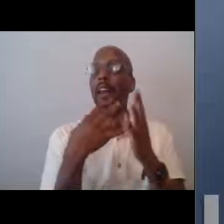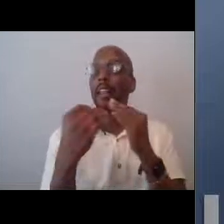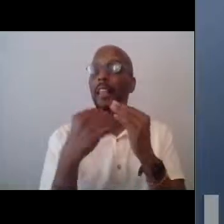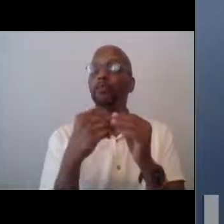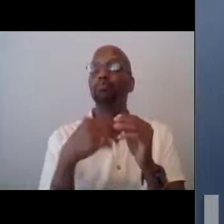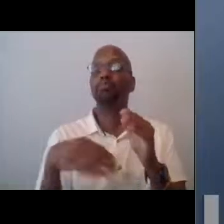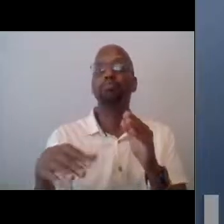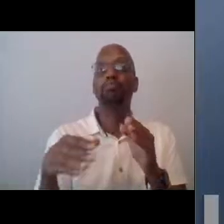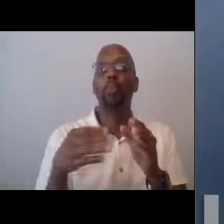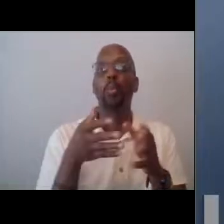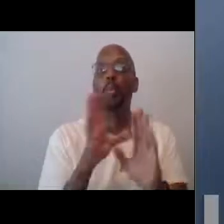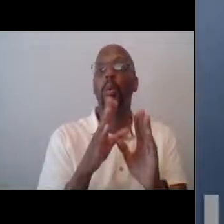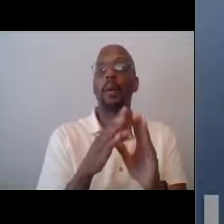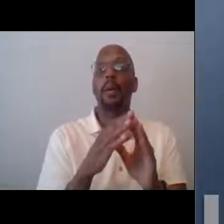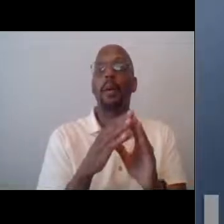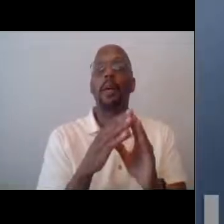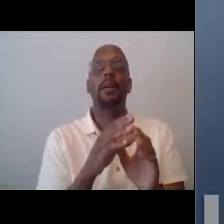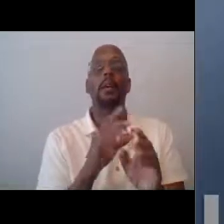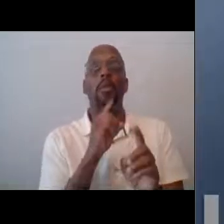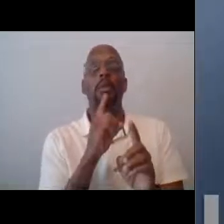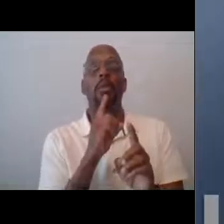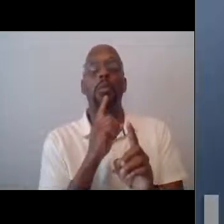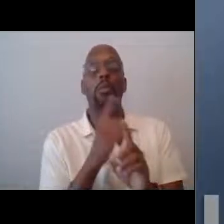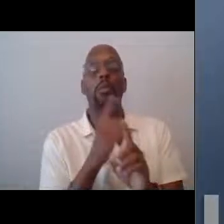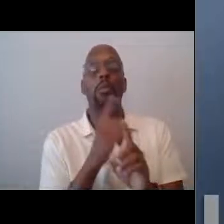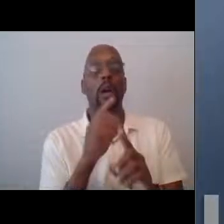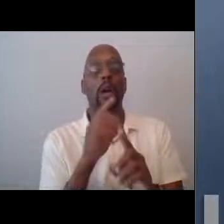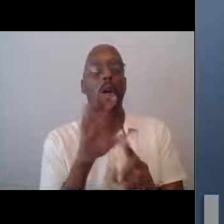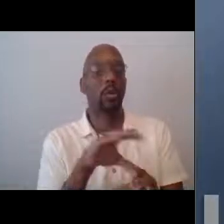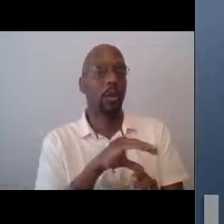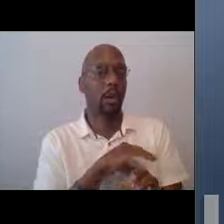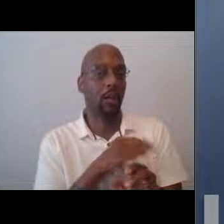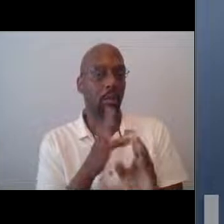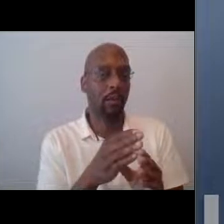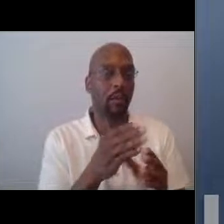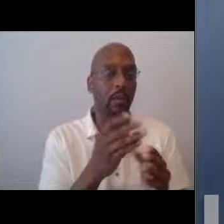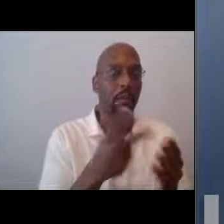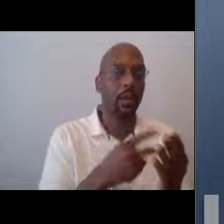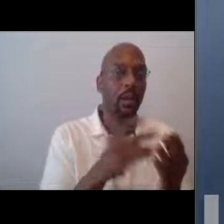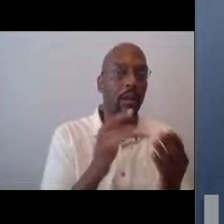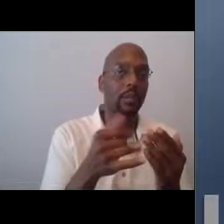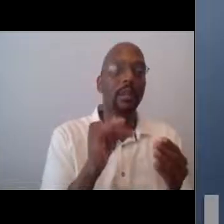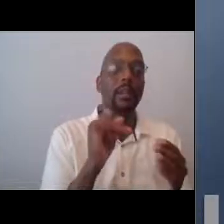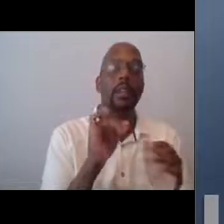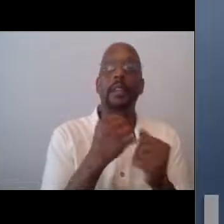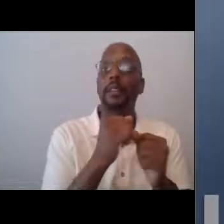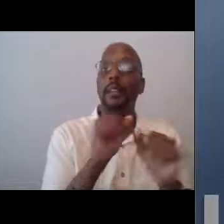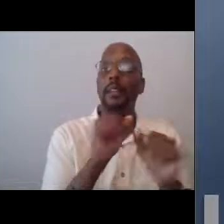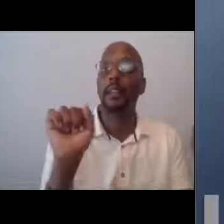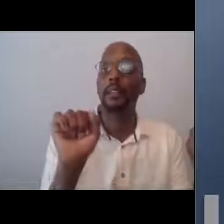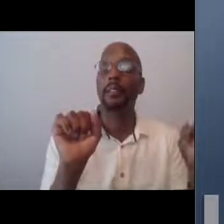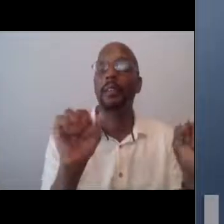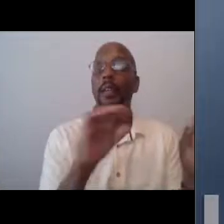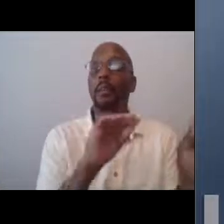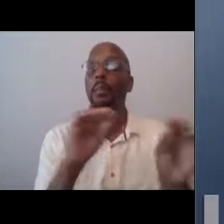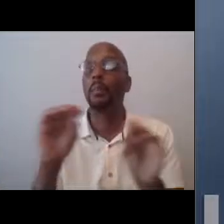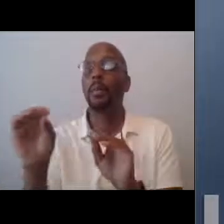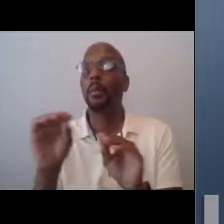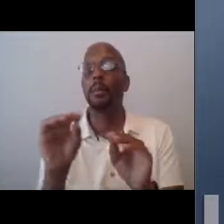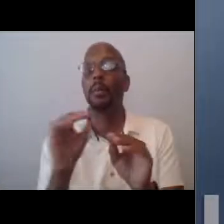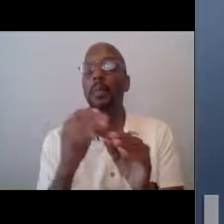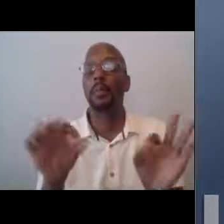that we're correctly characterizing VMT impacts for projects that are safety and goods movement focused. So we know that this document